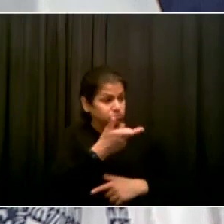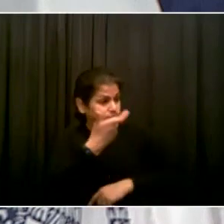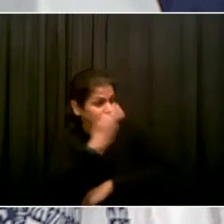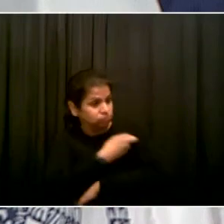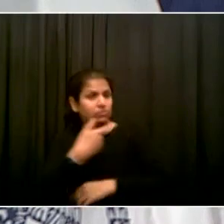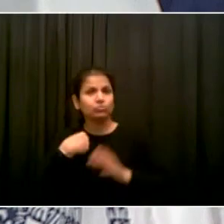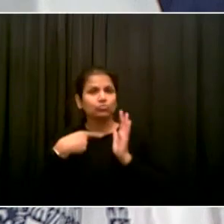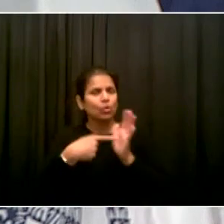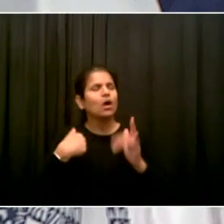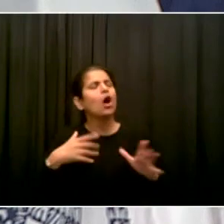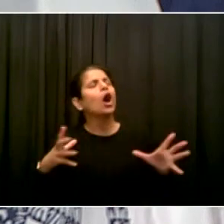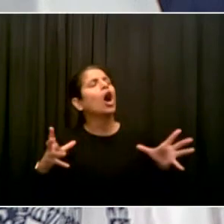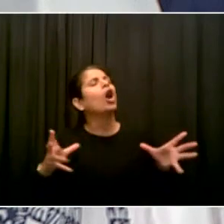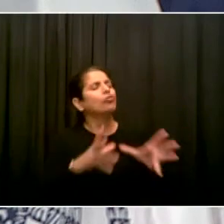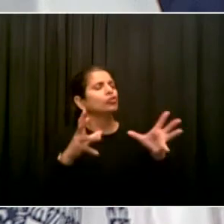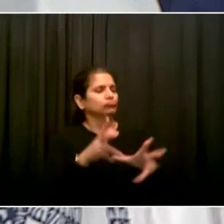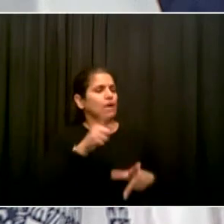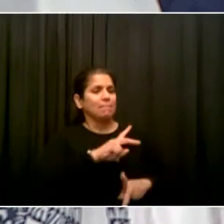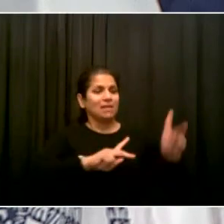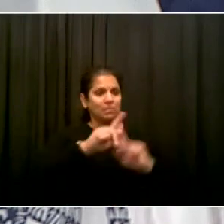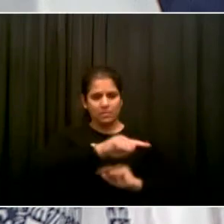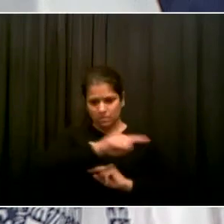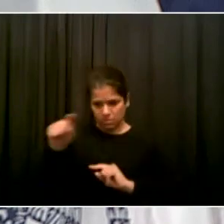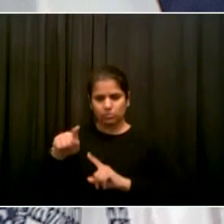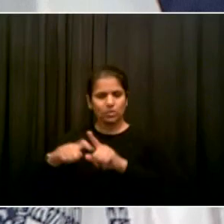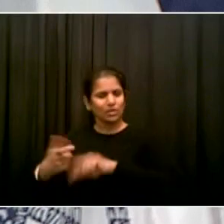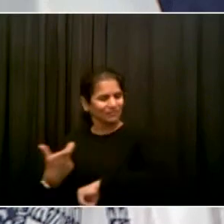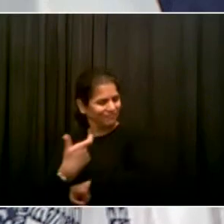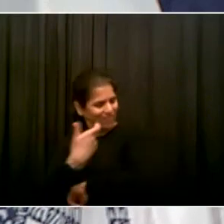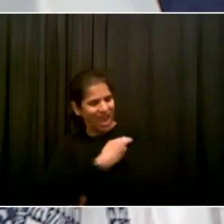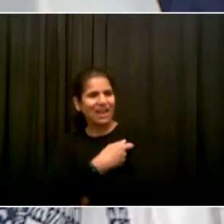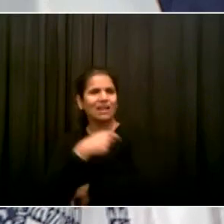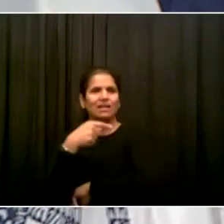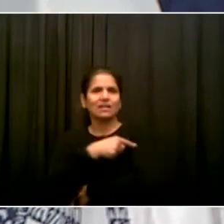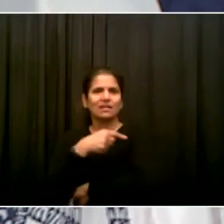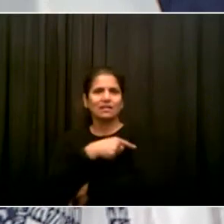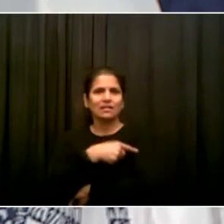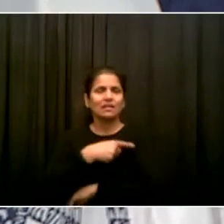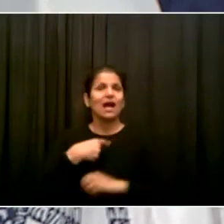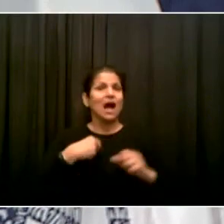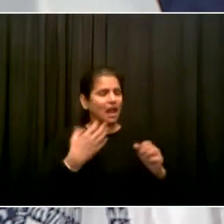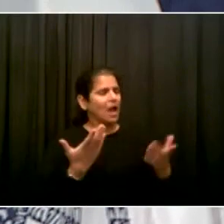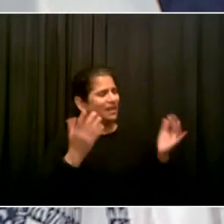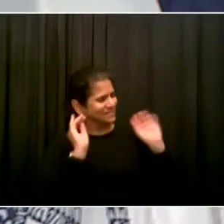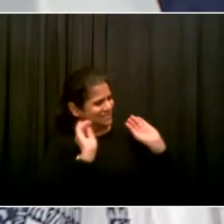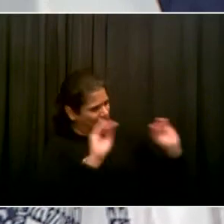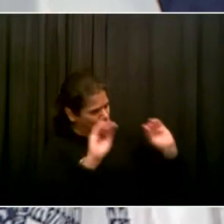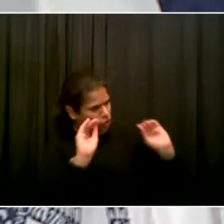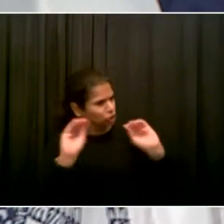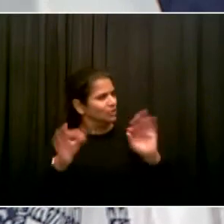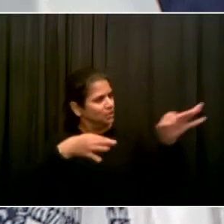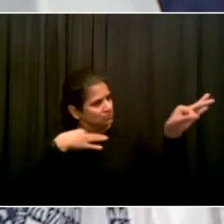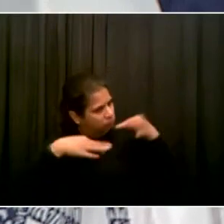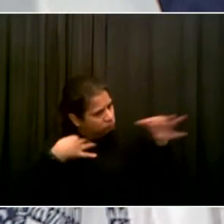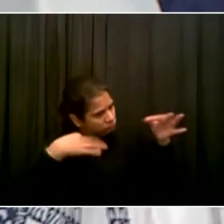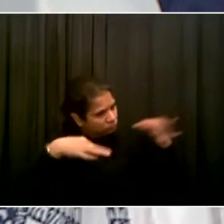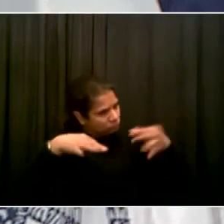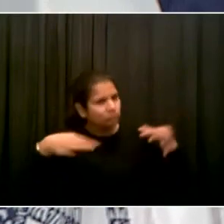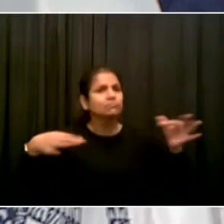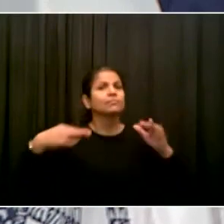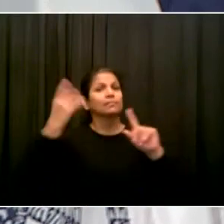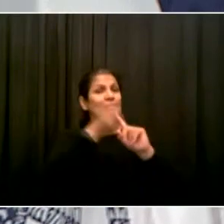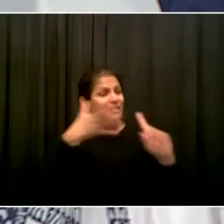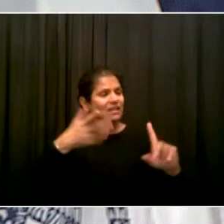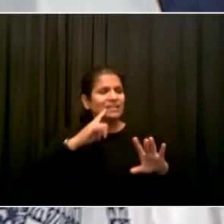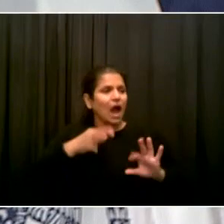education effort and a lot of outreach and making it easy for people, making it free for people, those kind of things. And I think with the passport idea, I think the passport